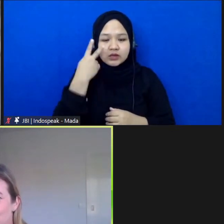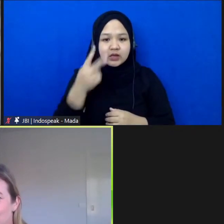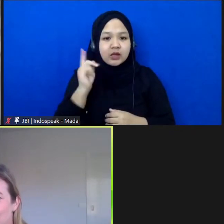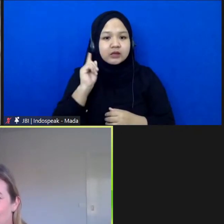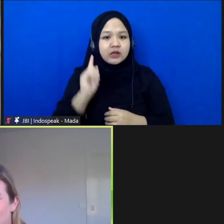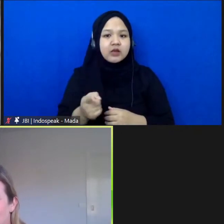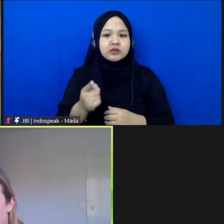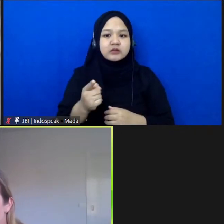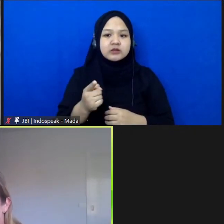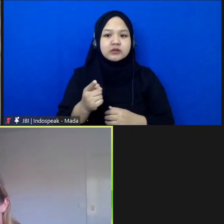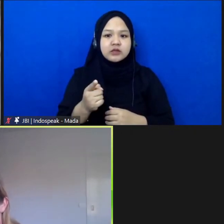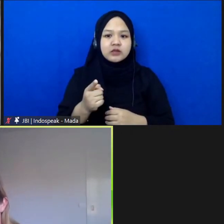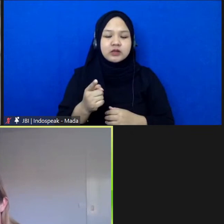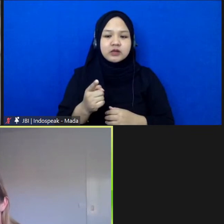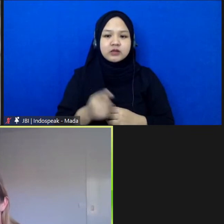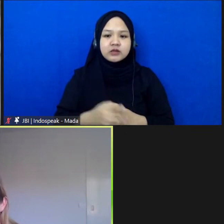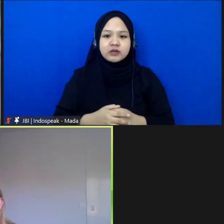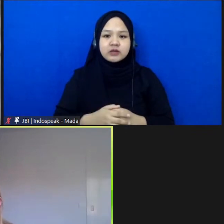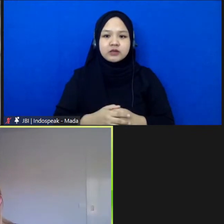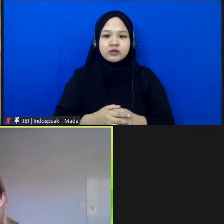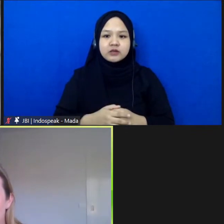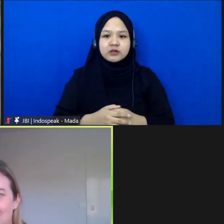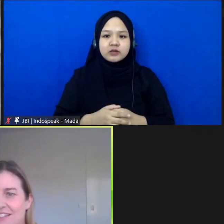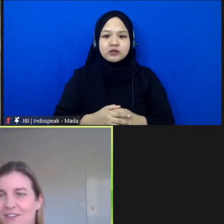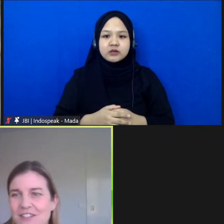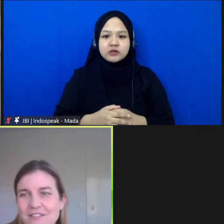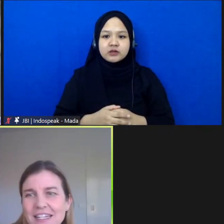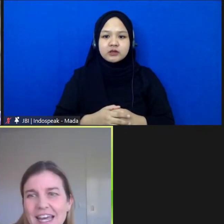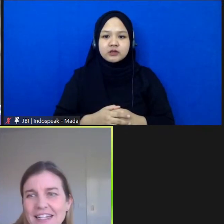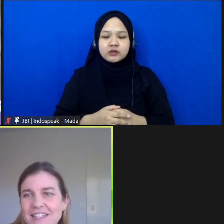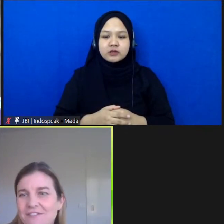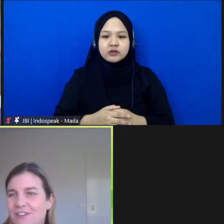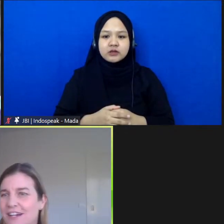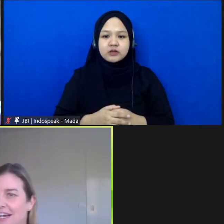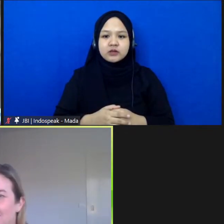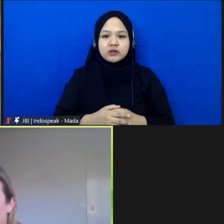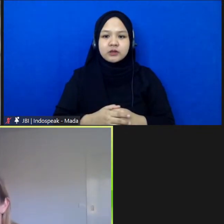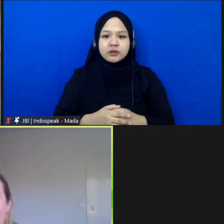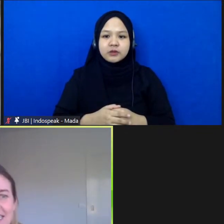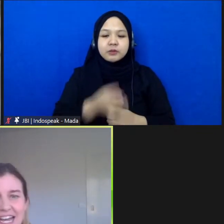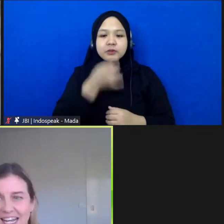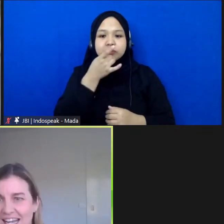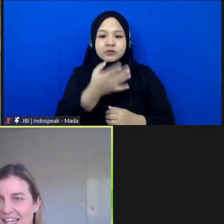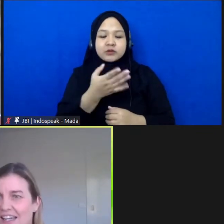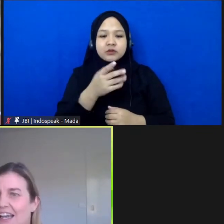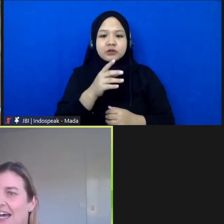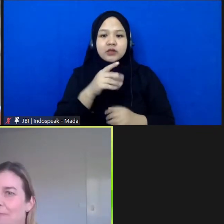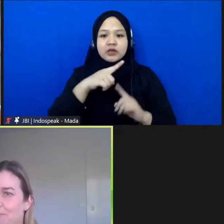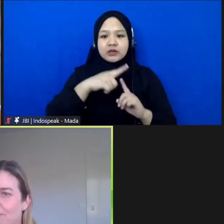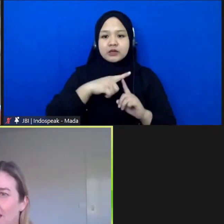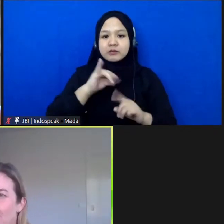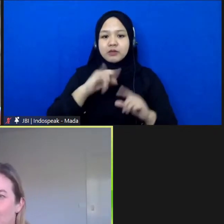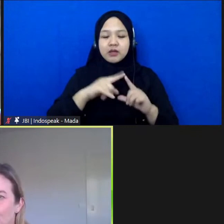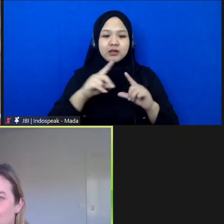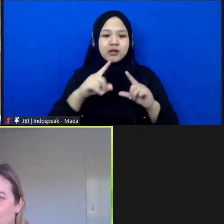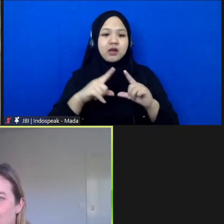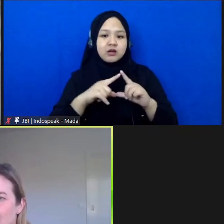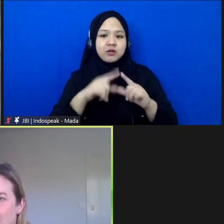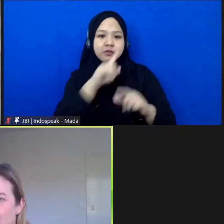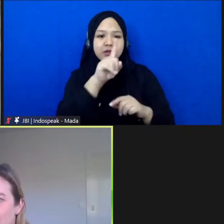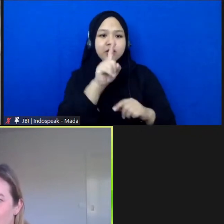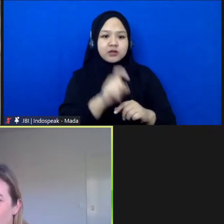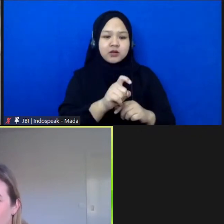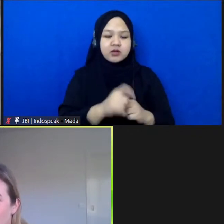through to me as a direct message. So I'll just read it out. It's for Mbak Tiara. And the